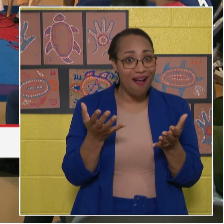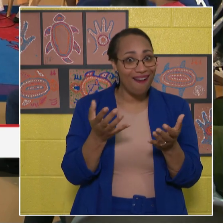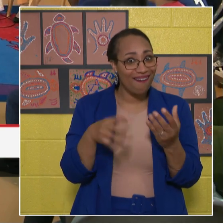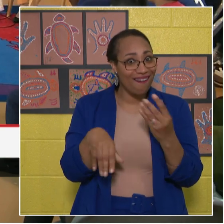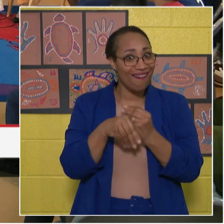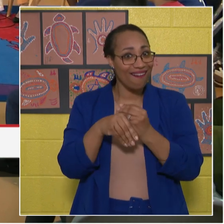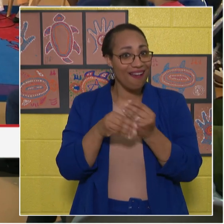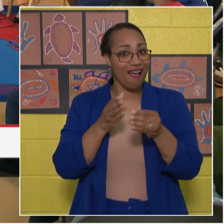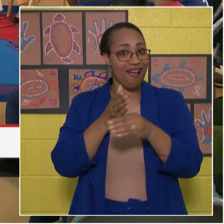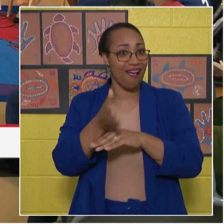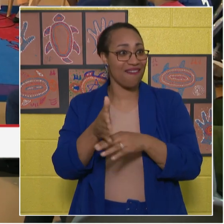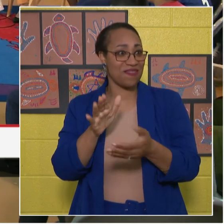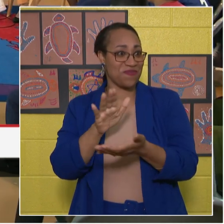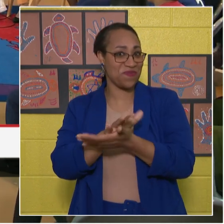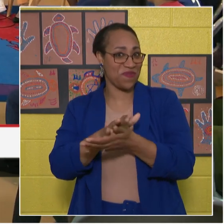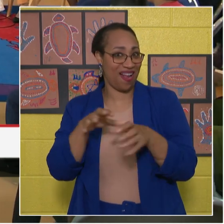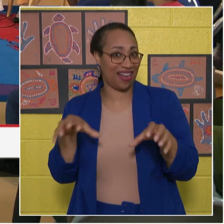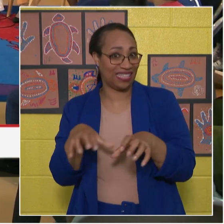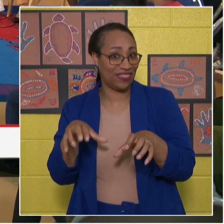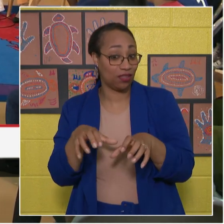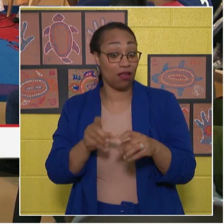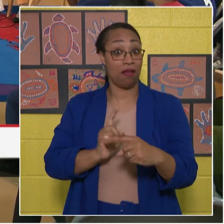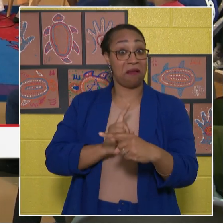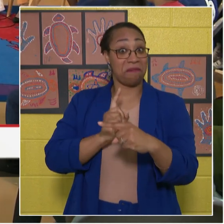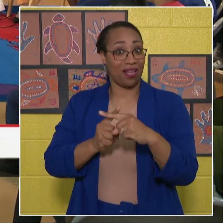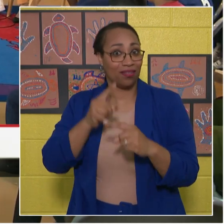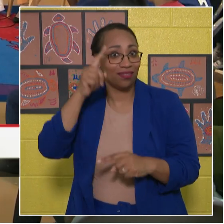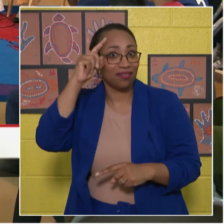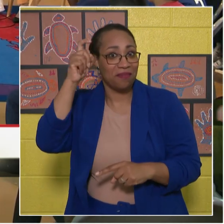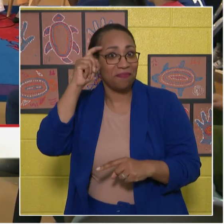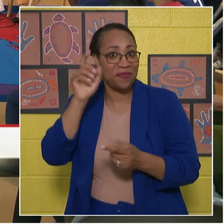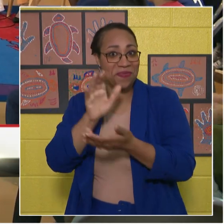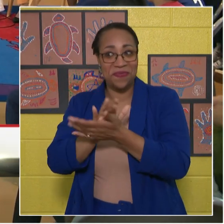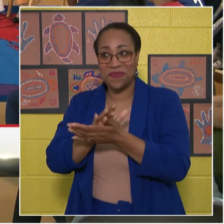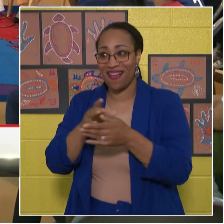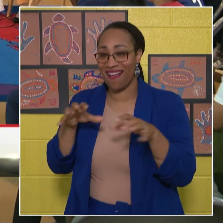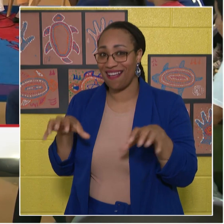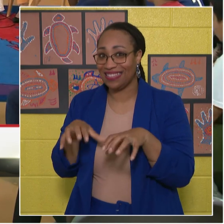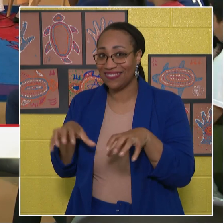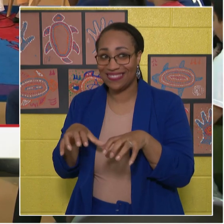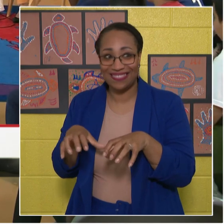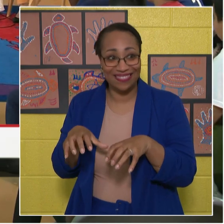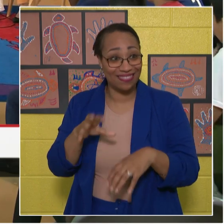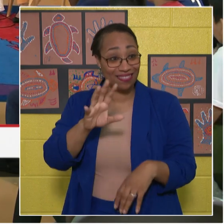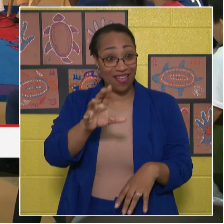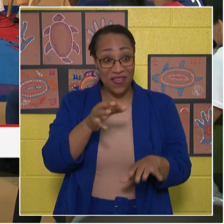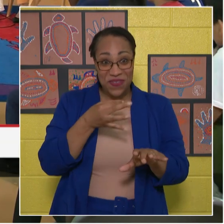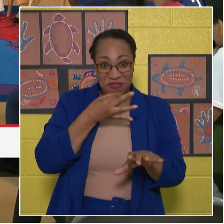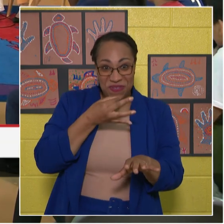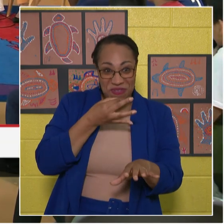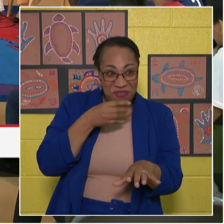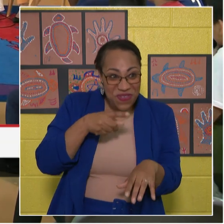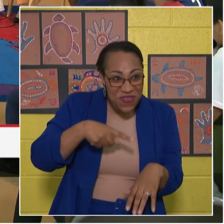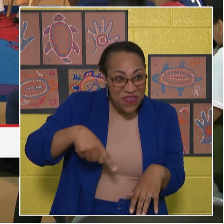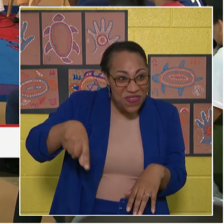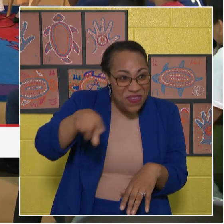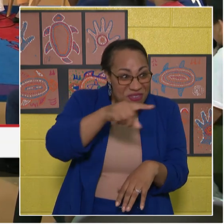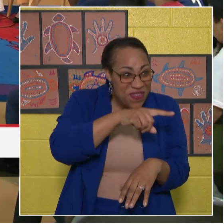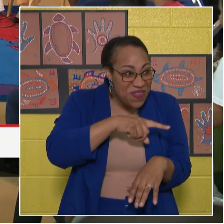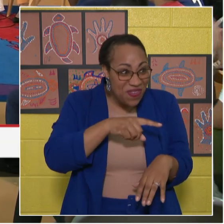summer. And you guys are getting to be the age where you'll be able to get a summer job soon. Like, how old are you? 11,